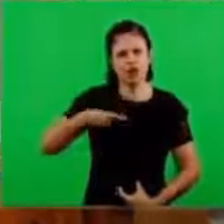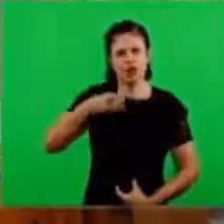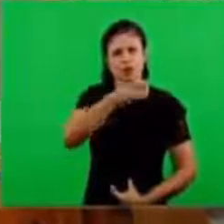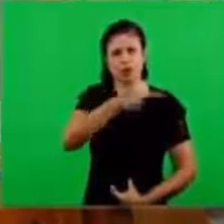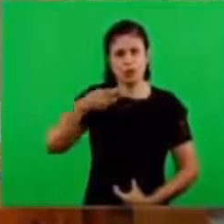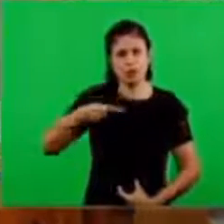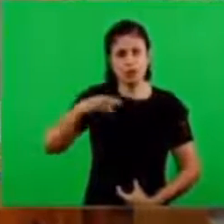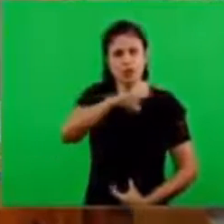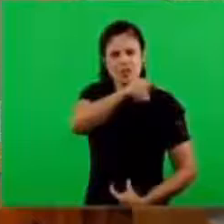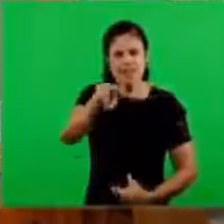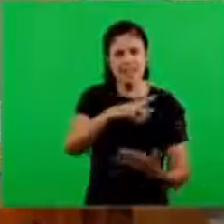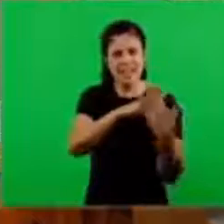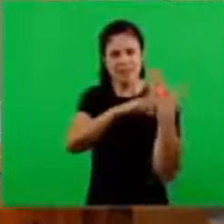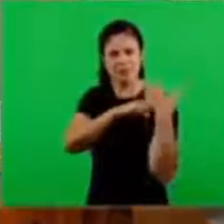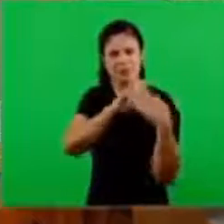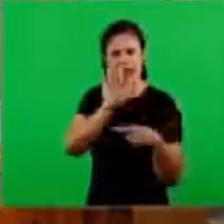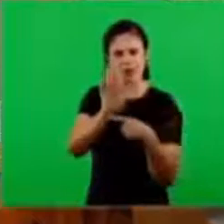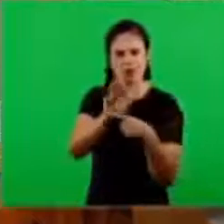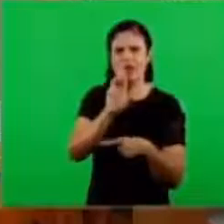of